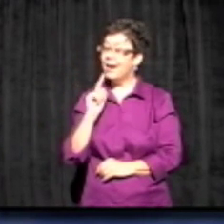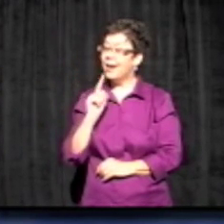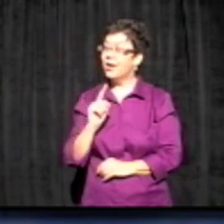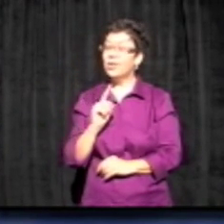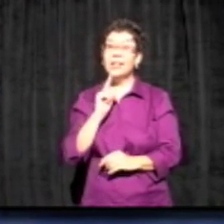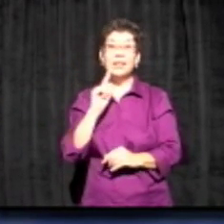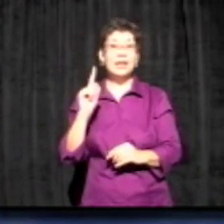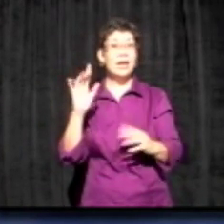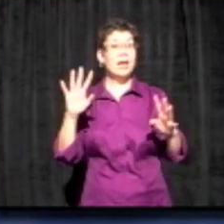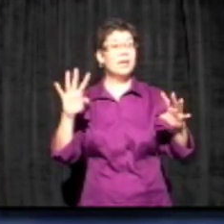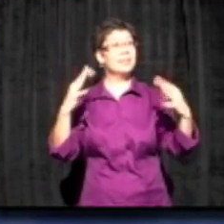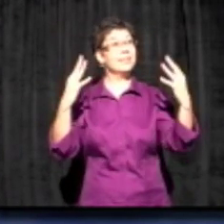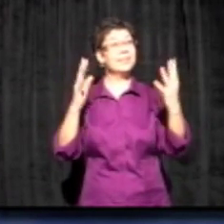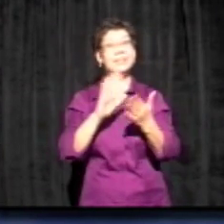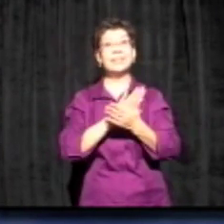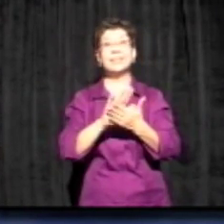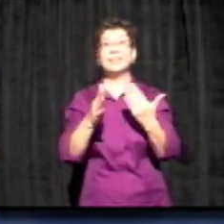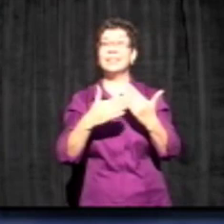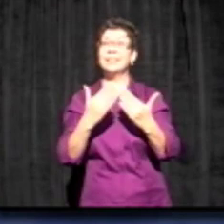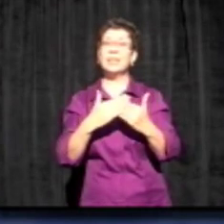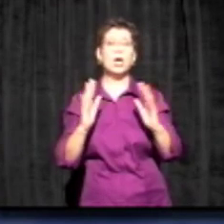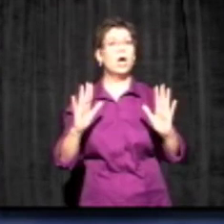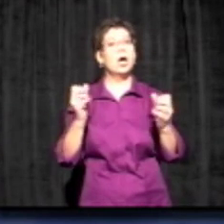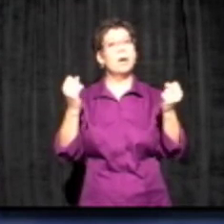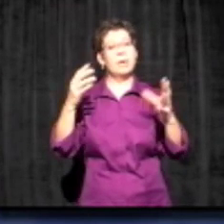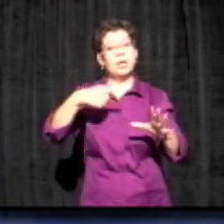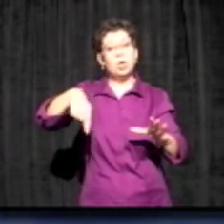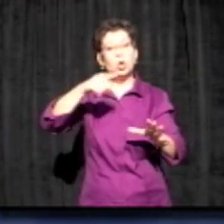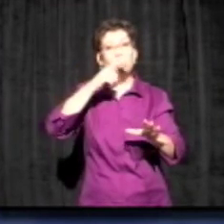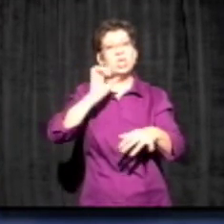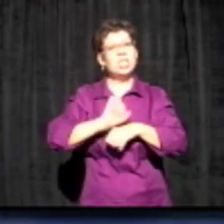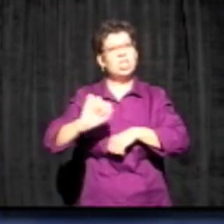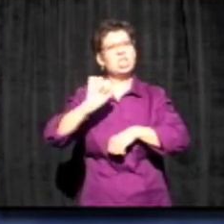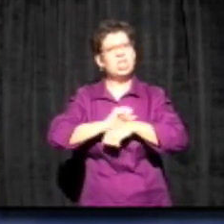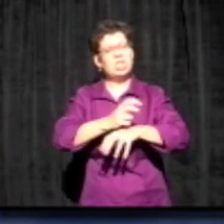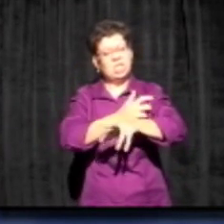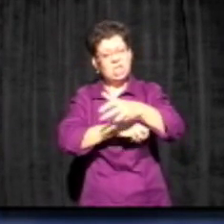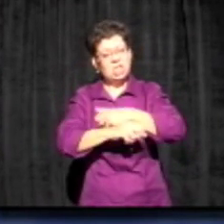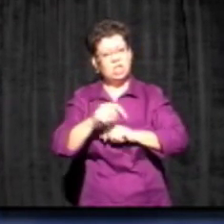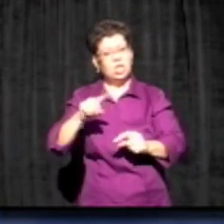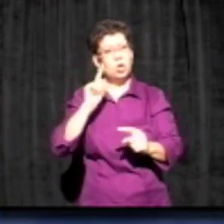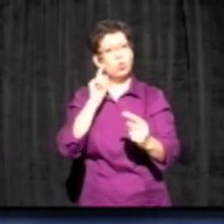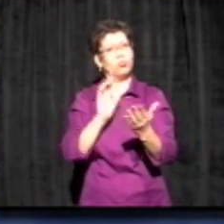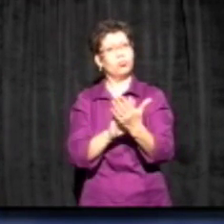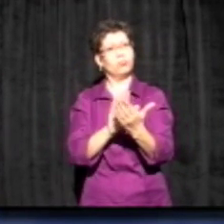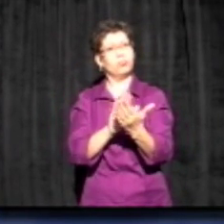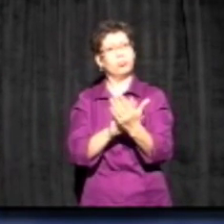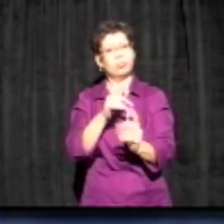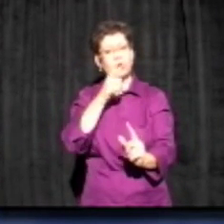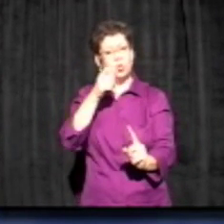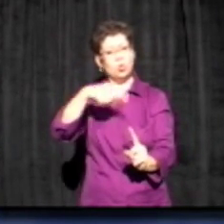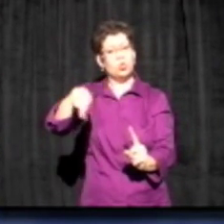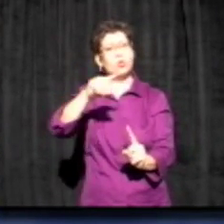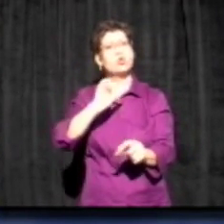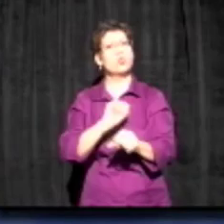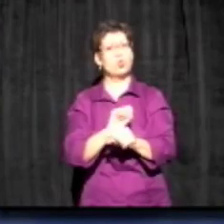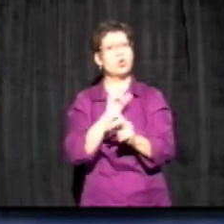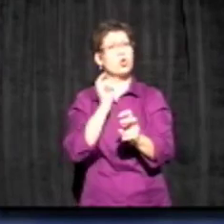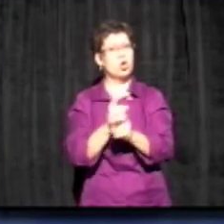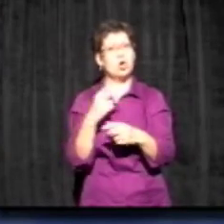like to take a moment and ask that you join me in recognizing the hard work of these men and women that really make it all